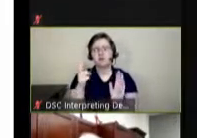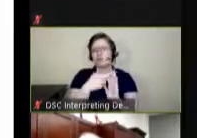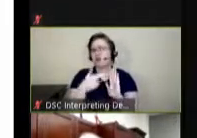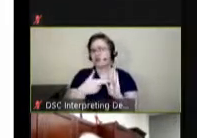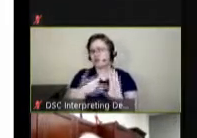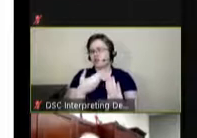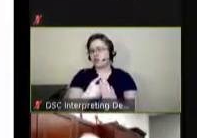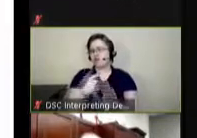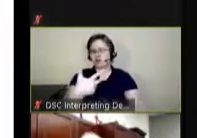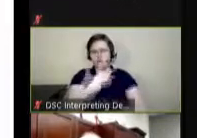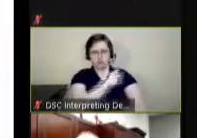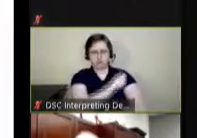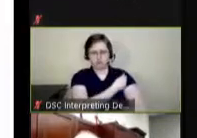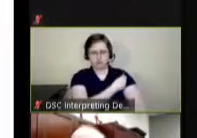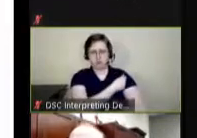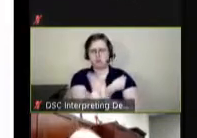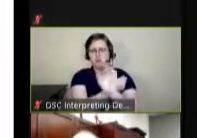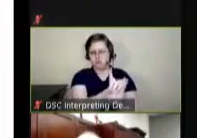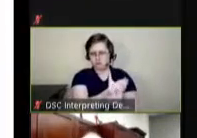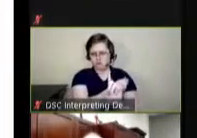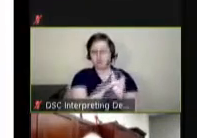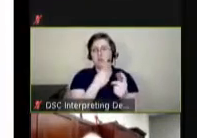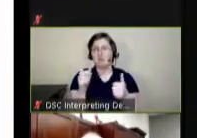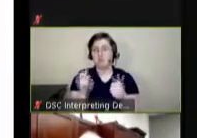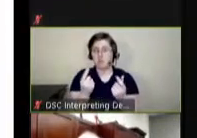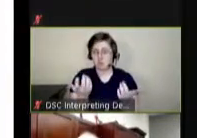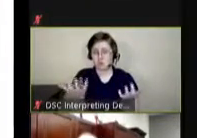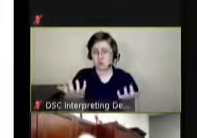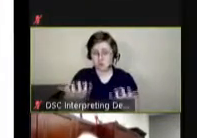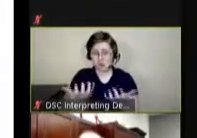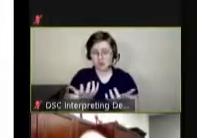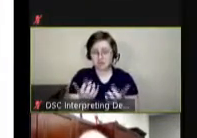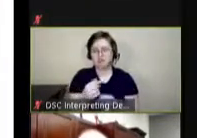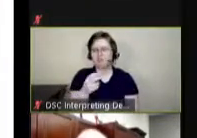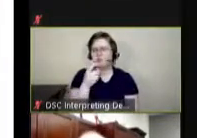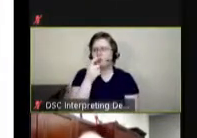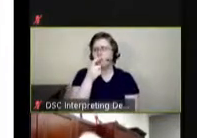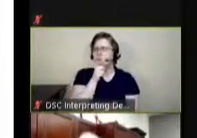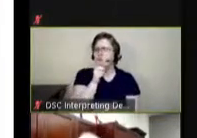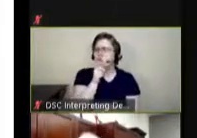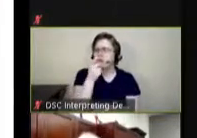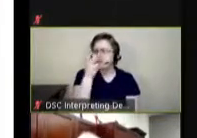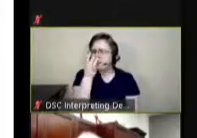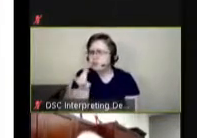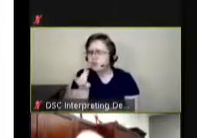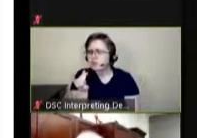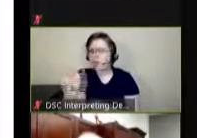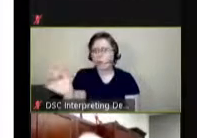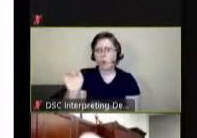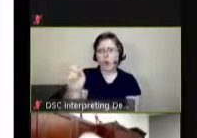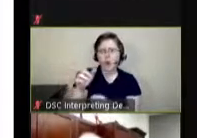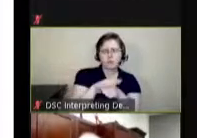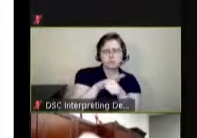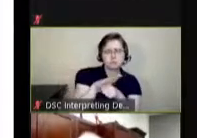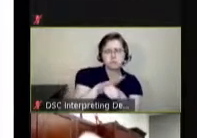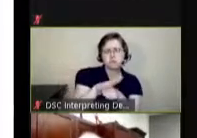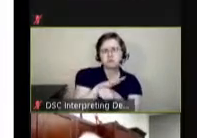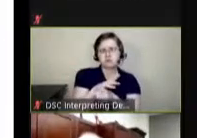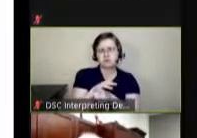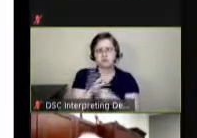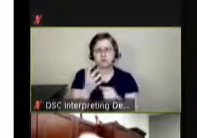get your vaccination. But what we want to do too is see who's interested and where they're at who want to